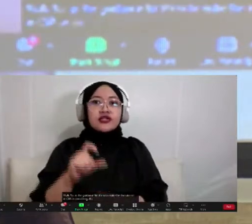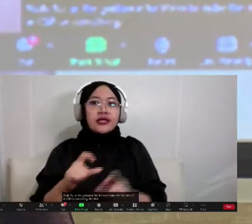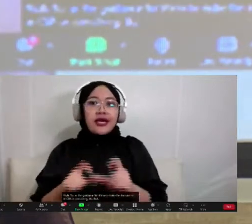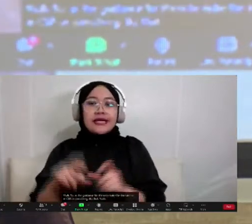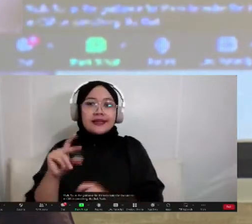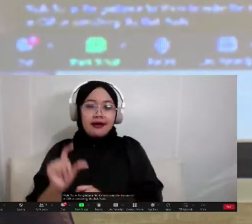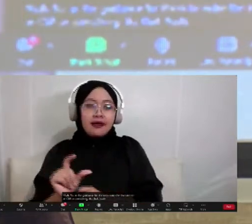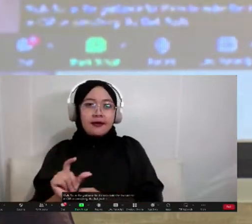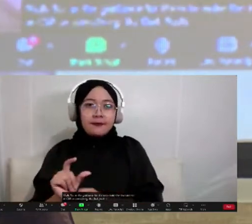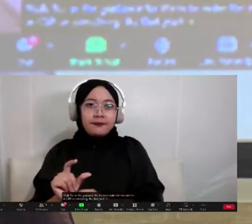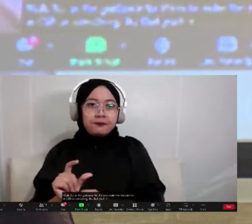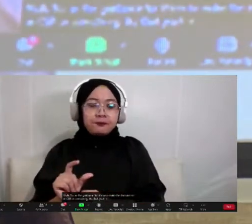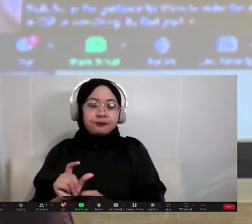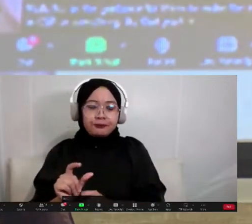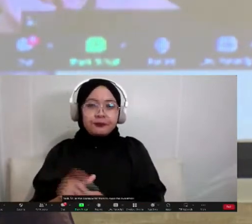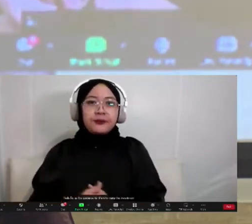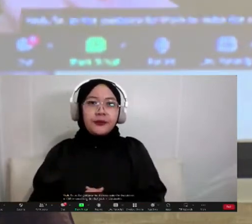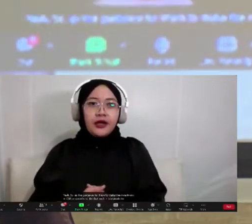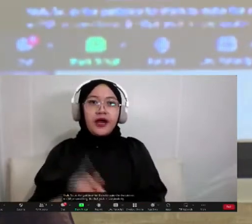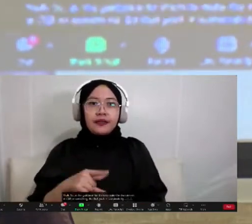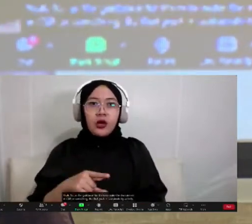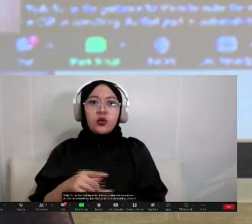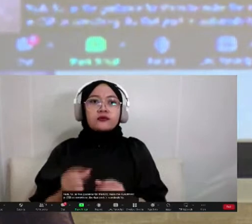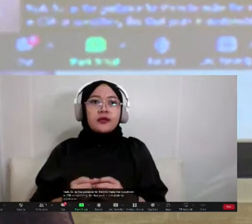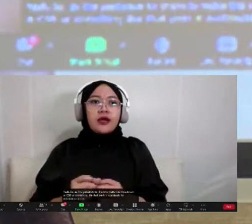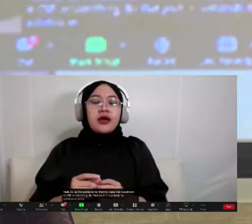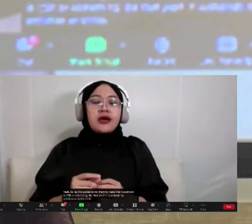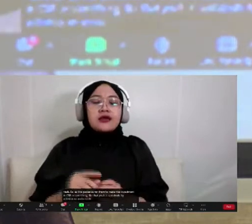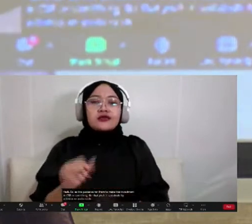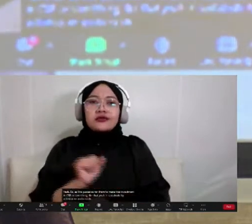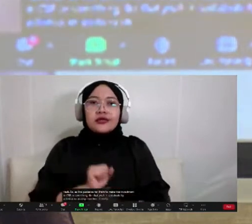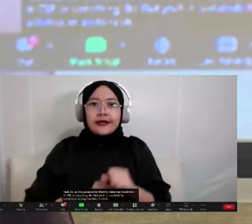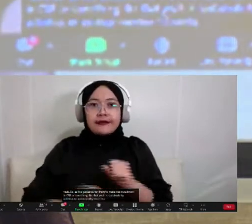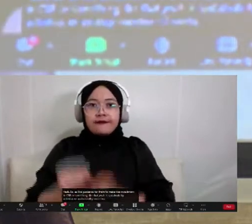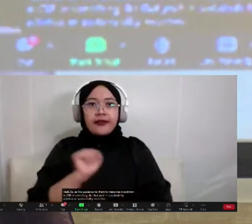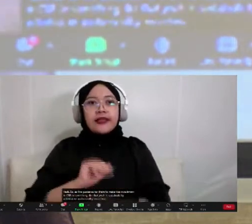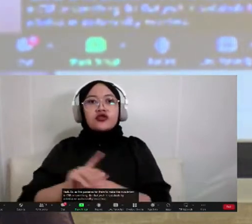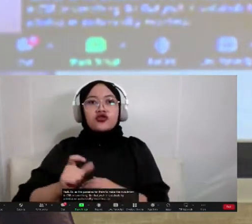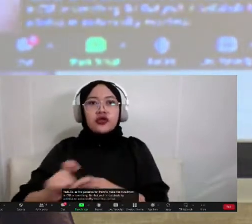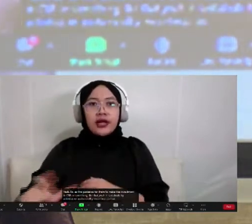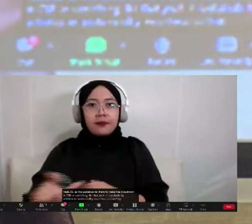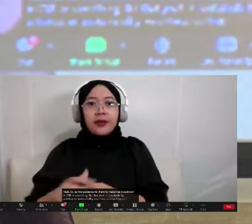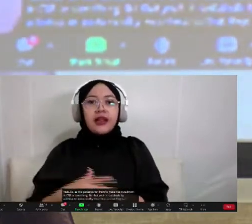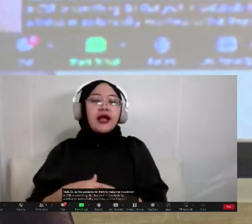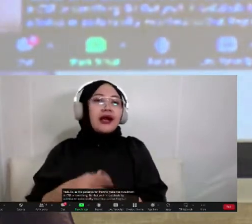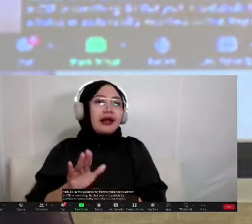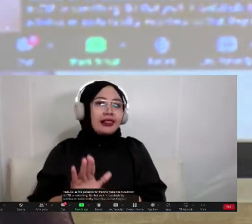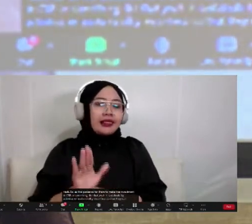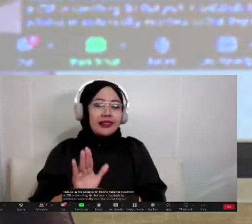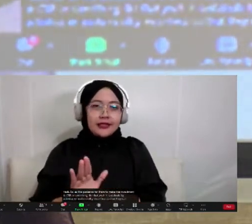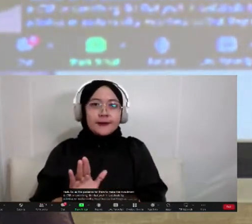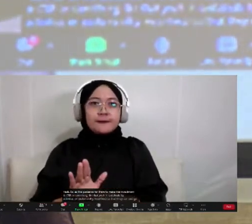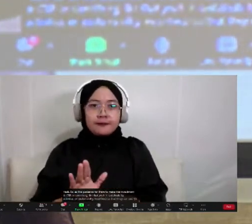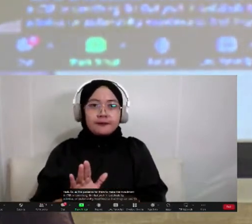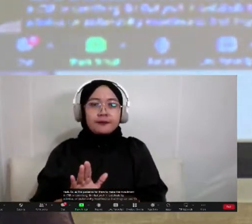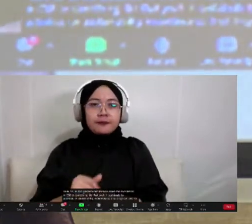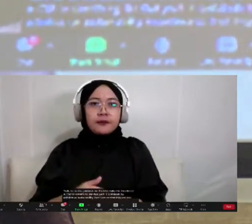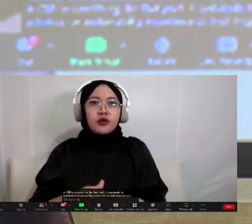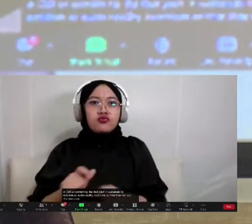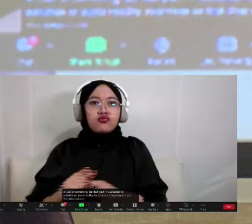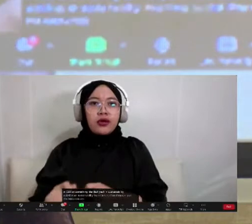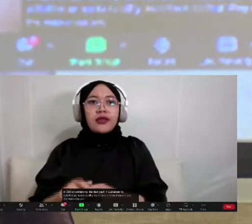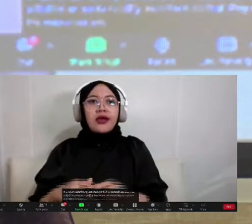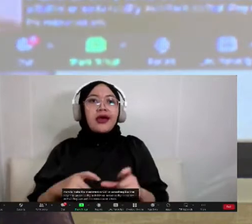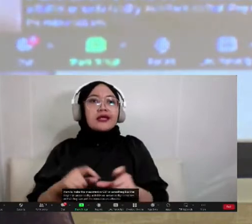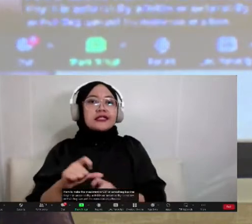in sustainability activities or sustainability incentives, so that they can put the resources or allocate